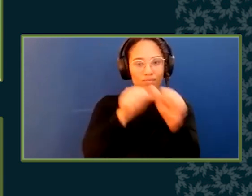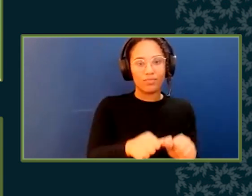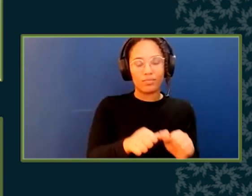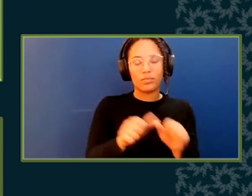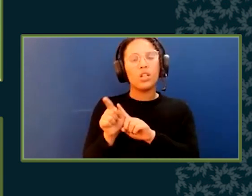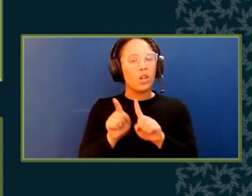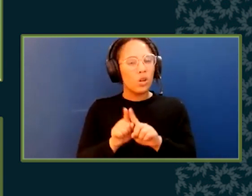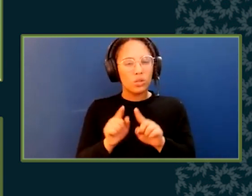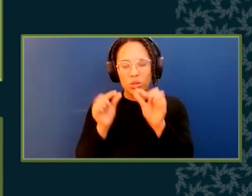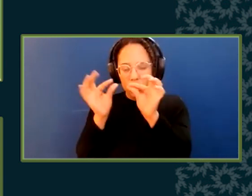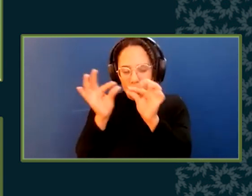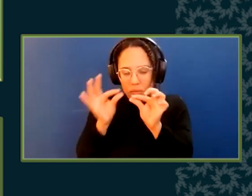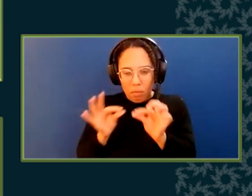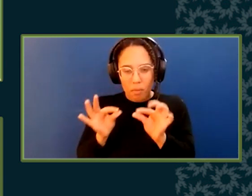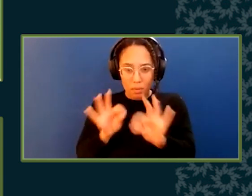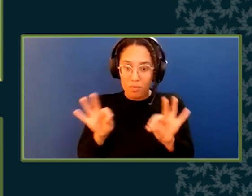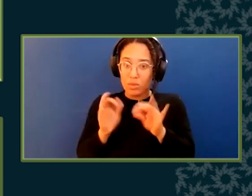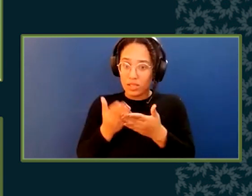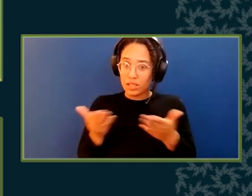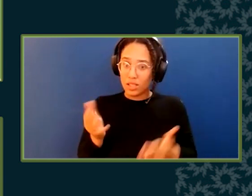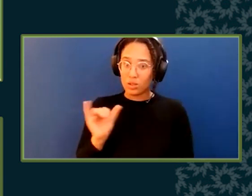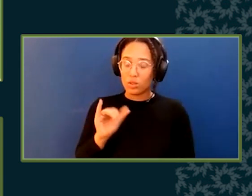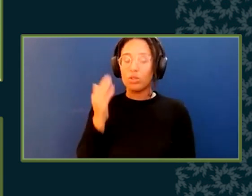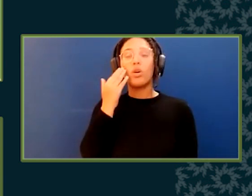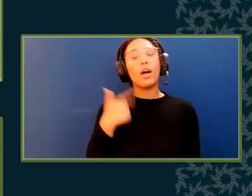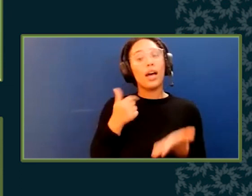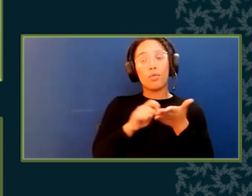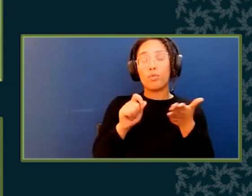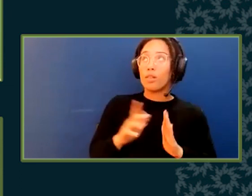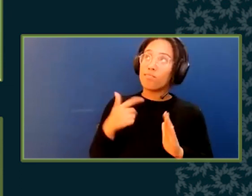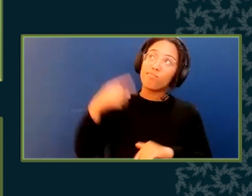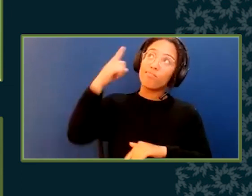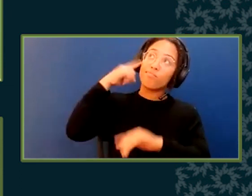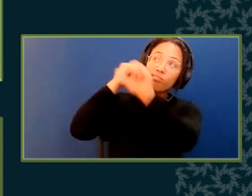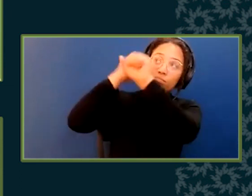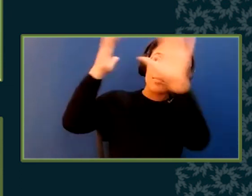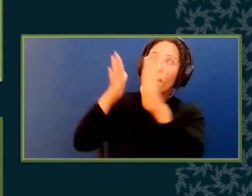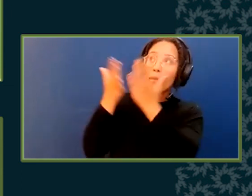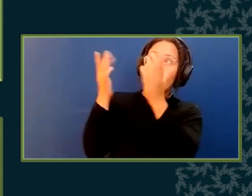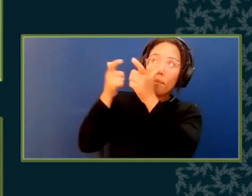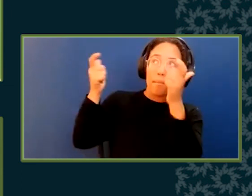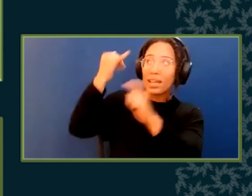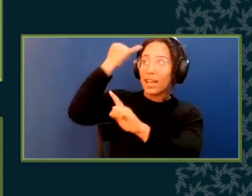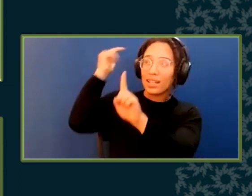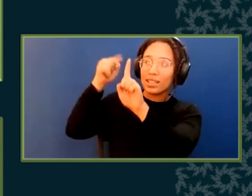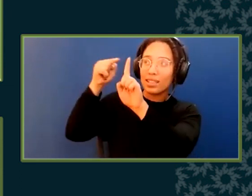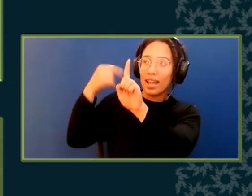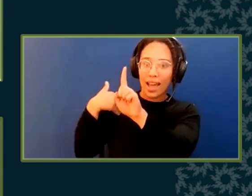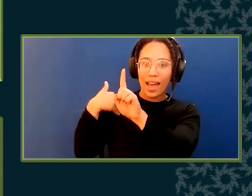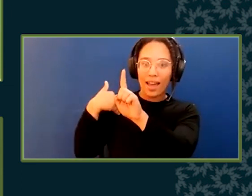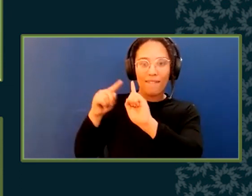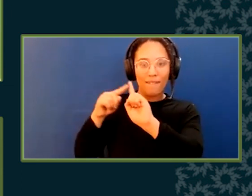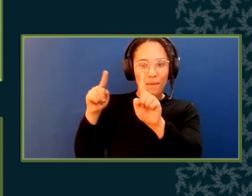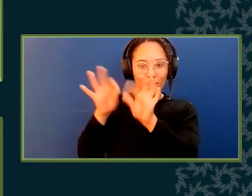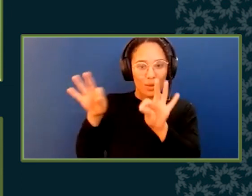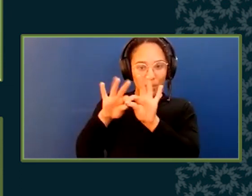too, because even as a writer, like I'm writing that book with like that big idea, but then what it comes down to is like each sentence and how it's designed,